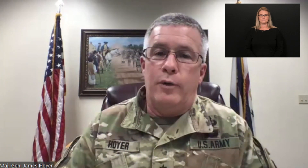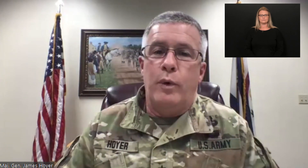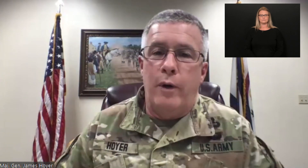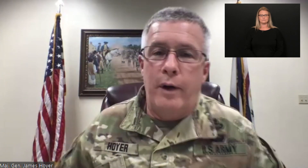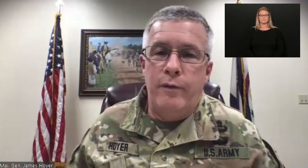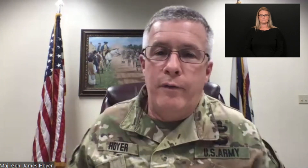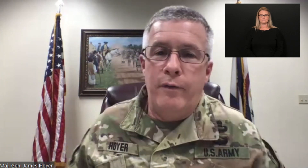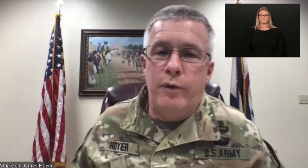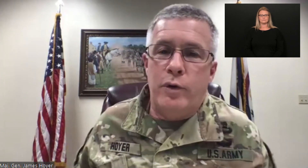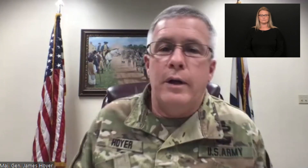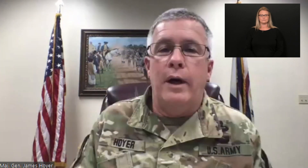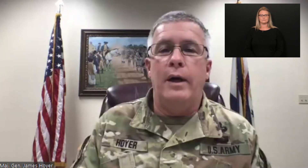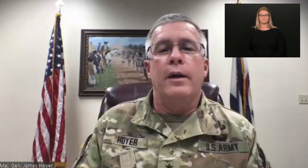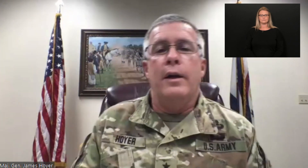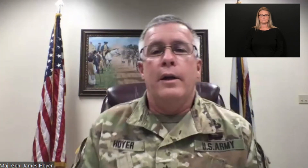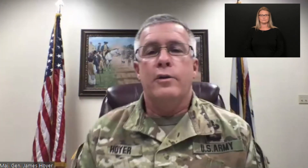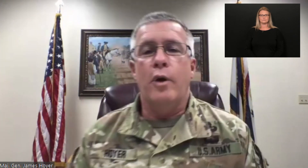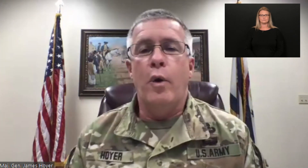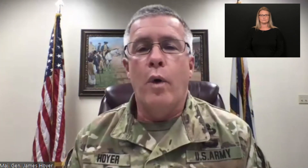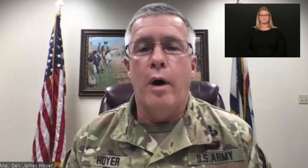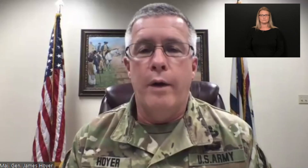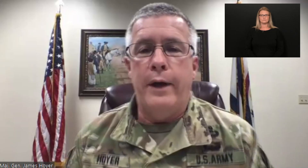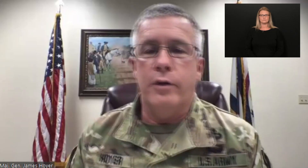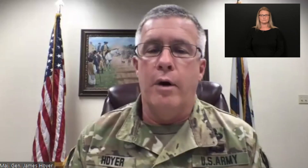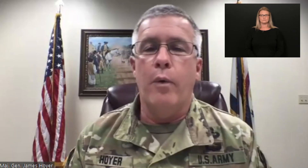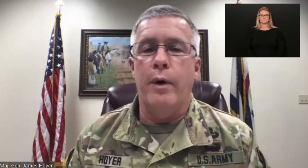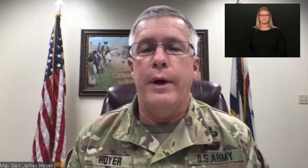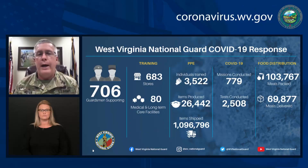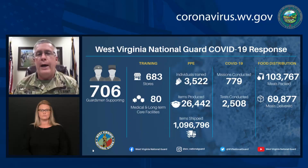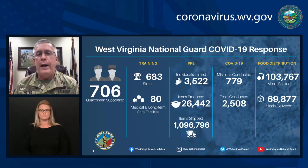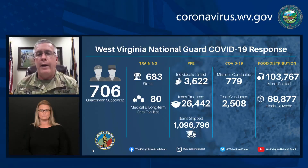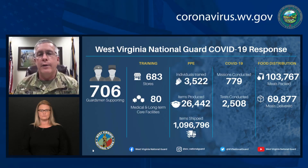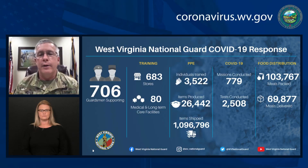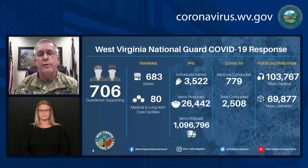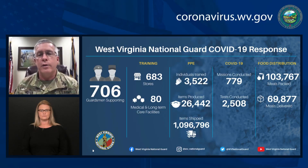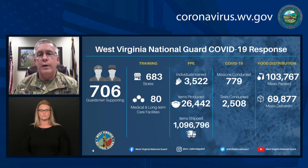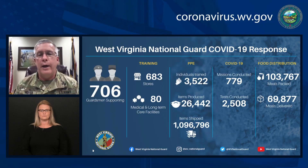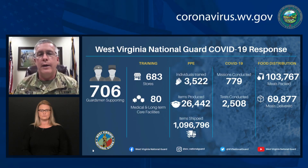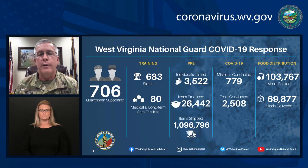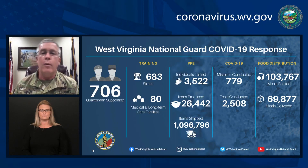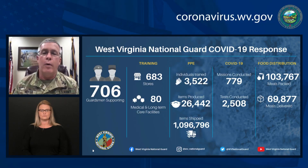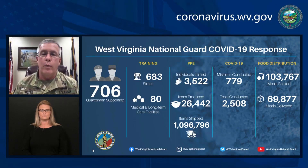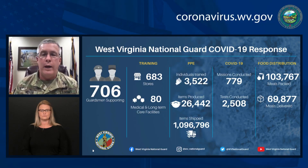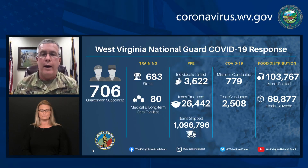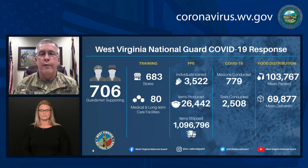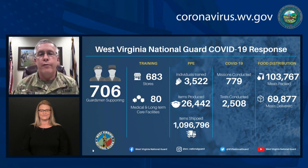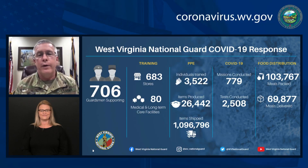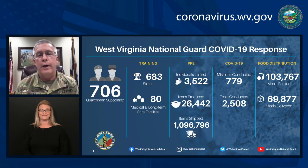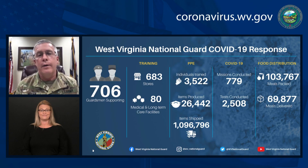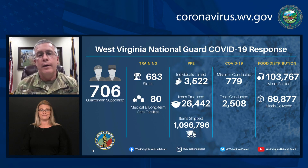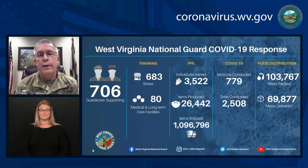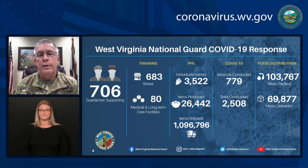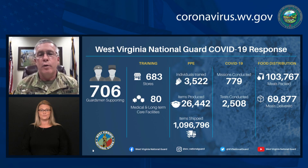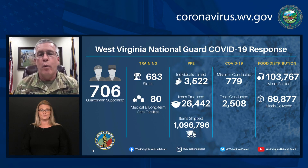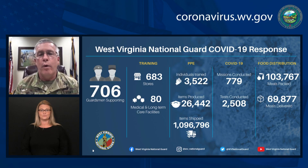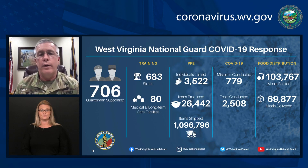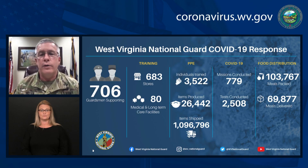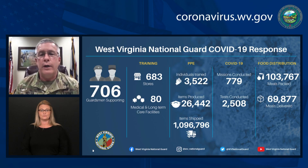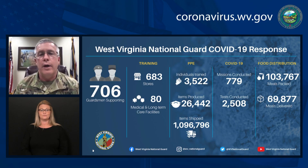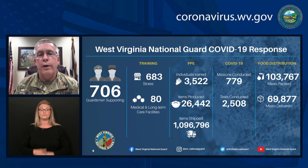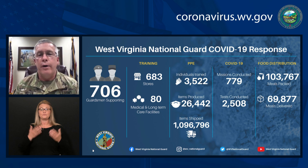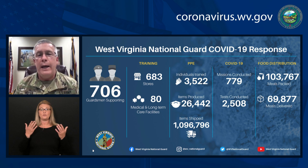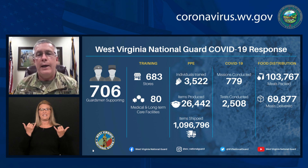Okay, I guess we don't have the chart. So on that chart, I wanted to highlight that to date, we have